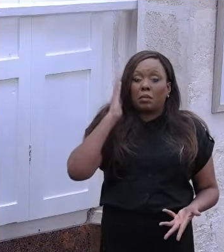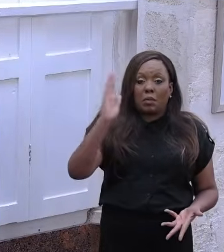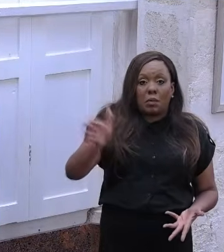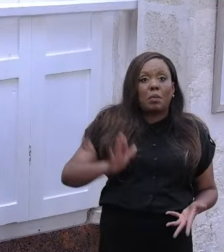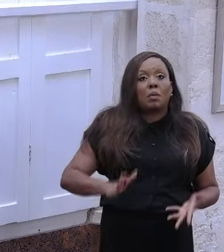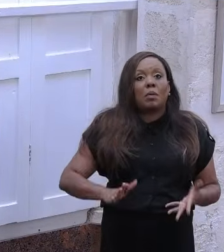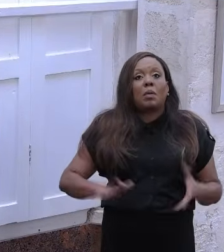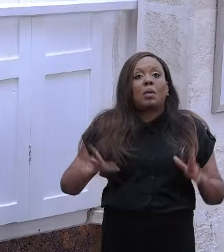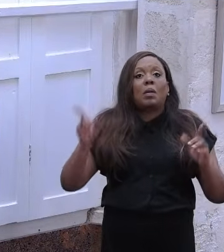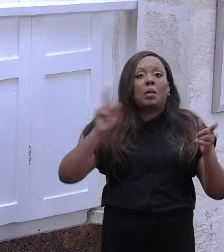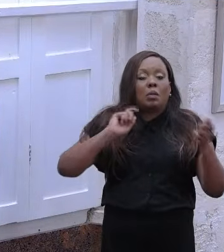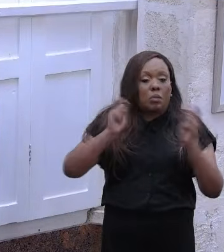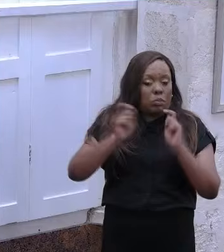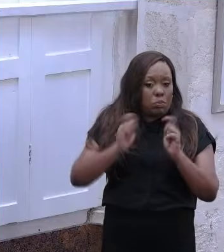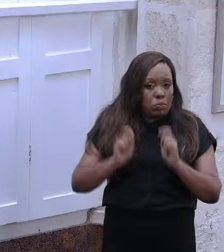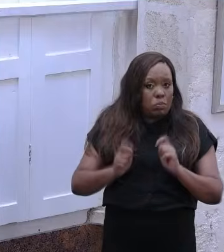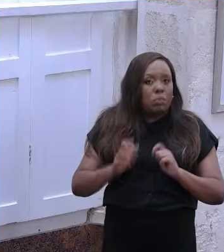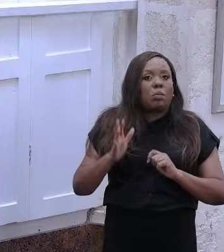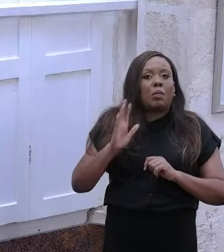and investigation. So.